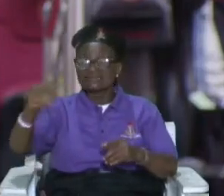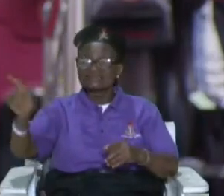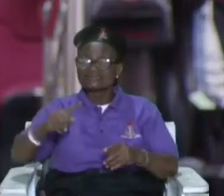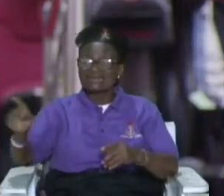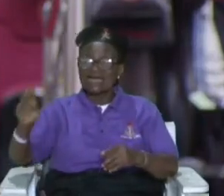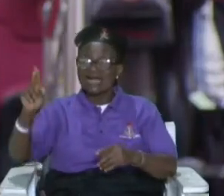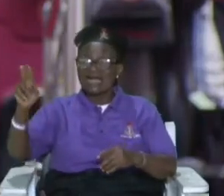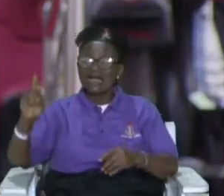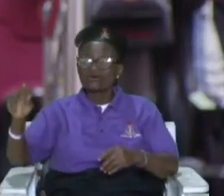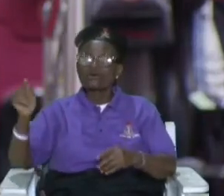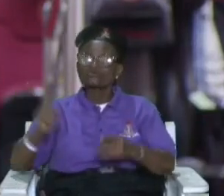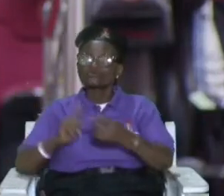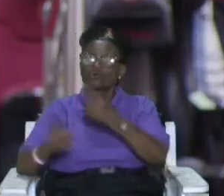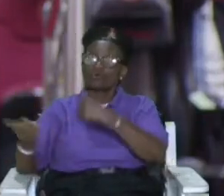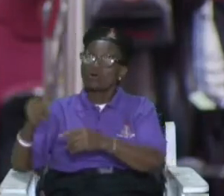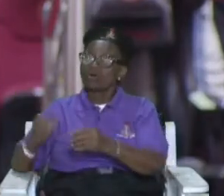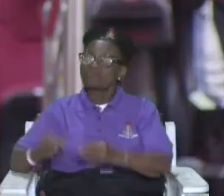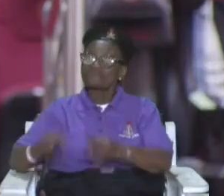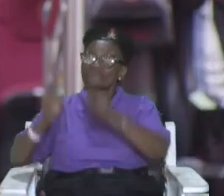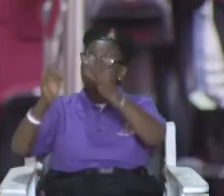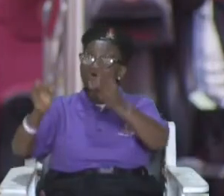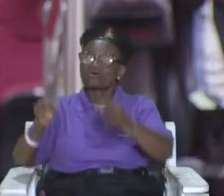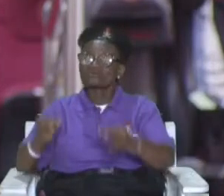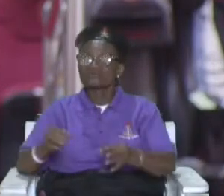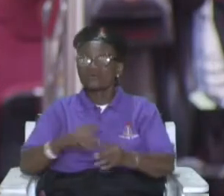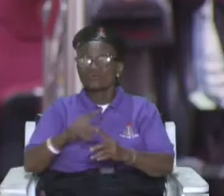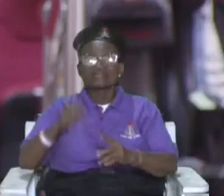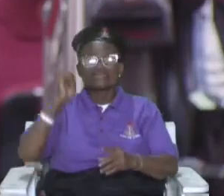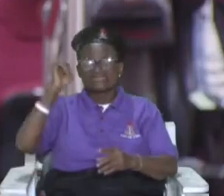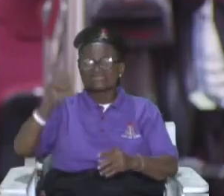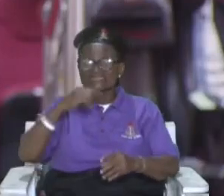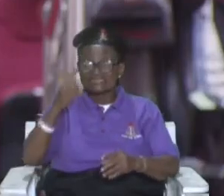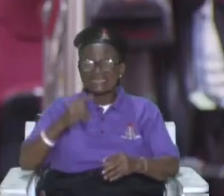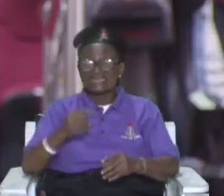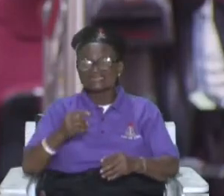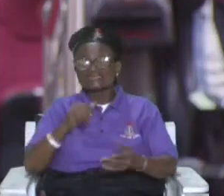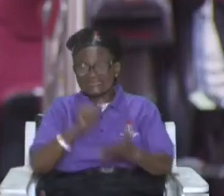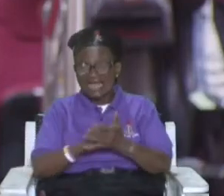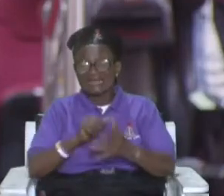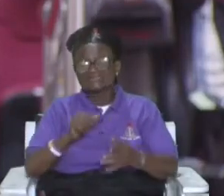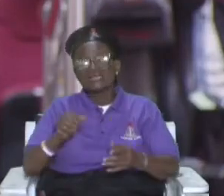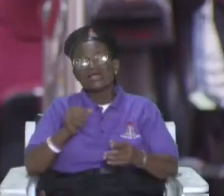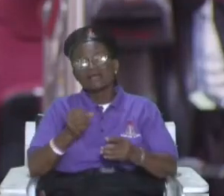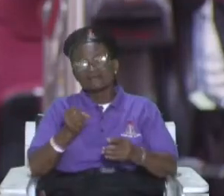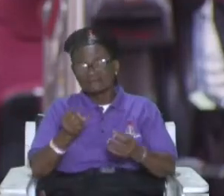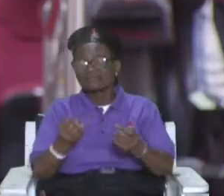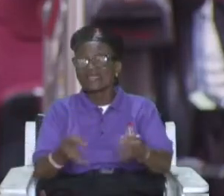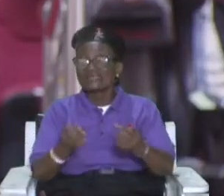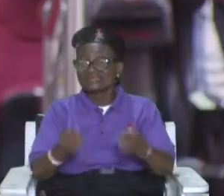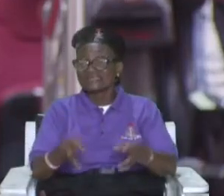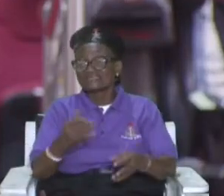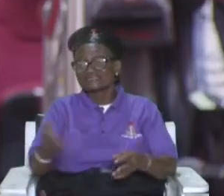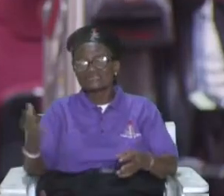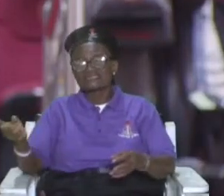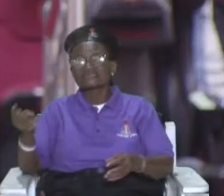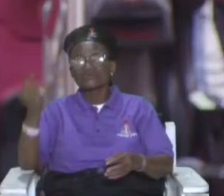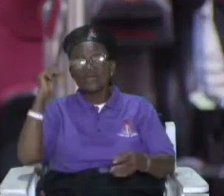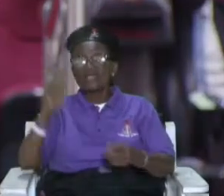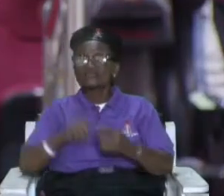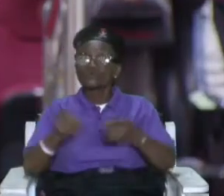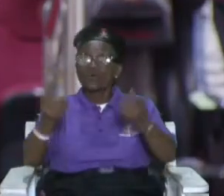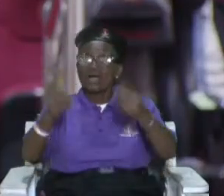Remember when he said, Lazarus, come forth, several things were to happen at that